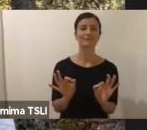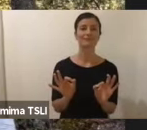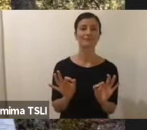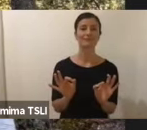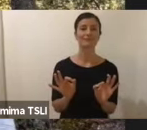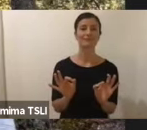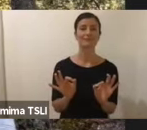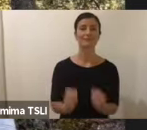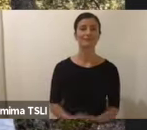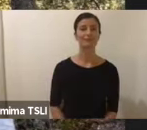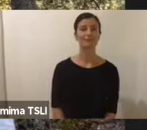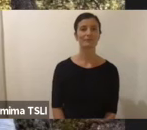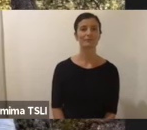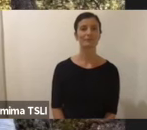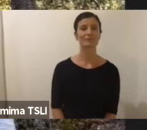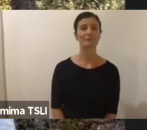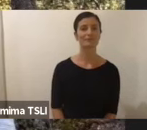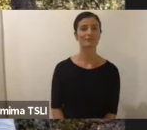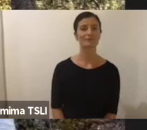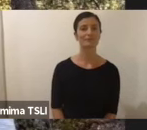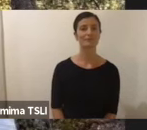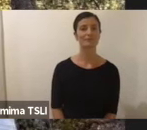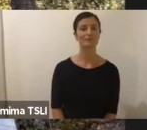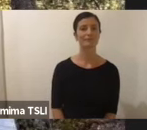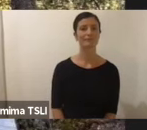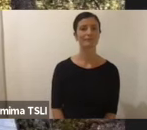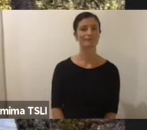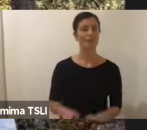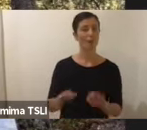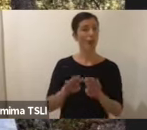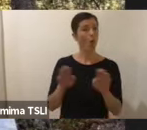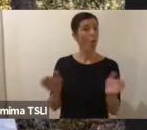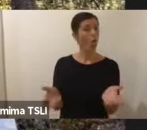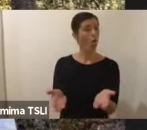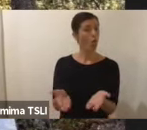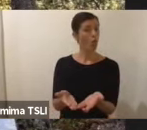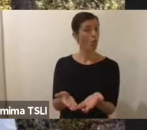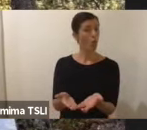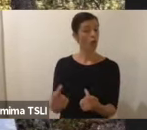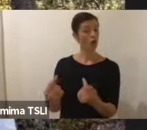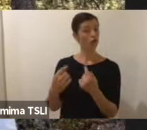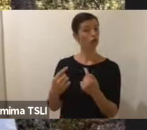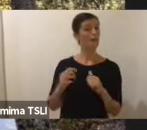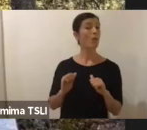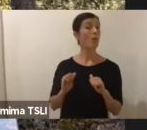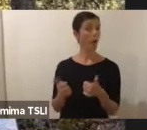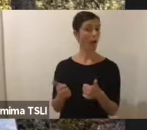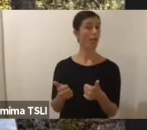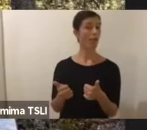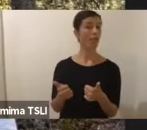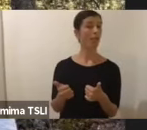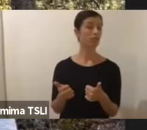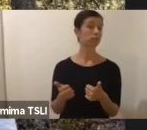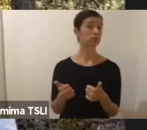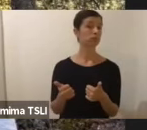so i can say the world has treated me incredibly well for my conditions and sometimes i do wonder you